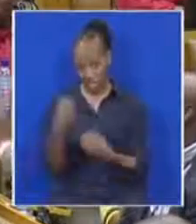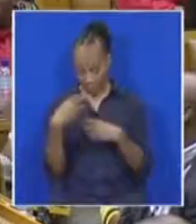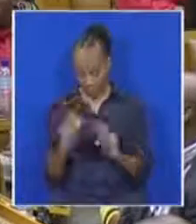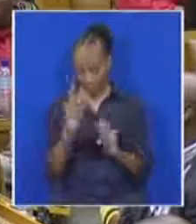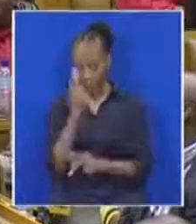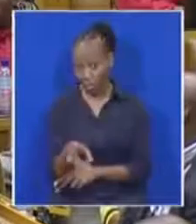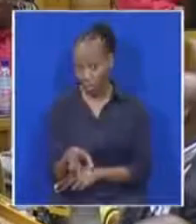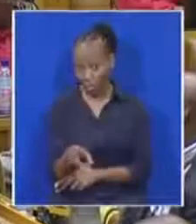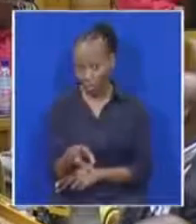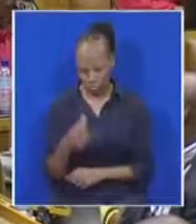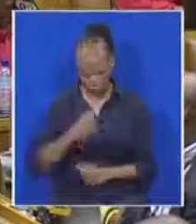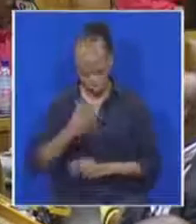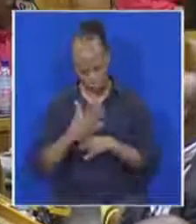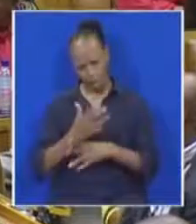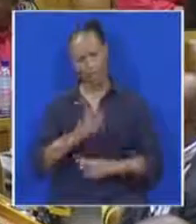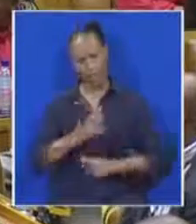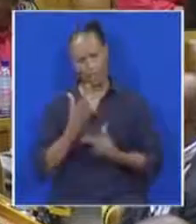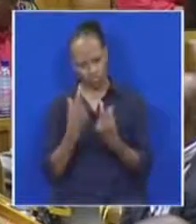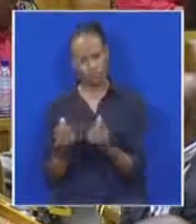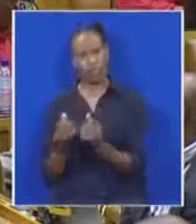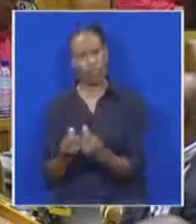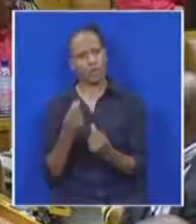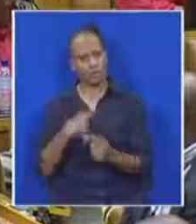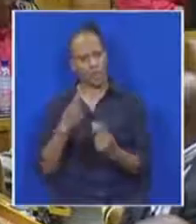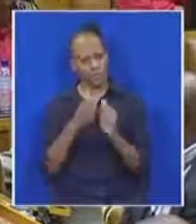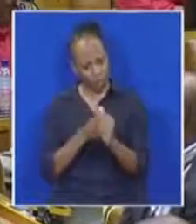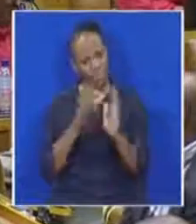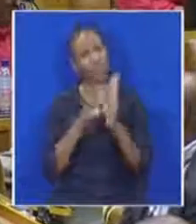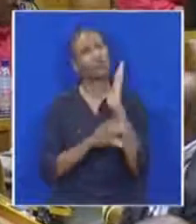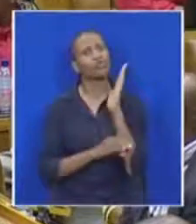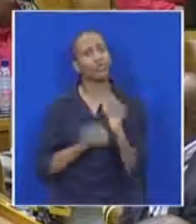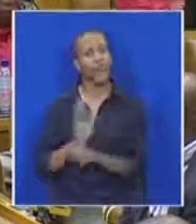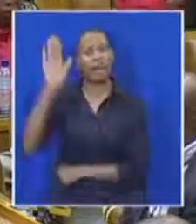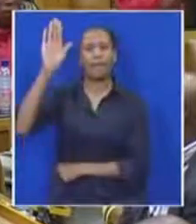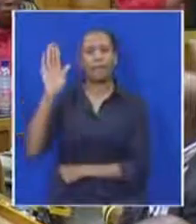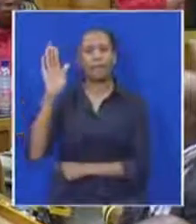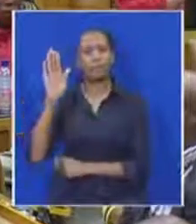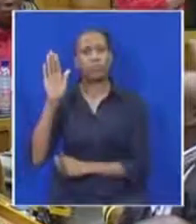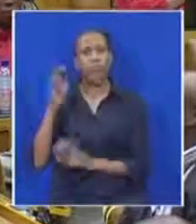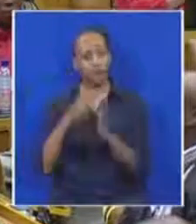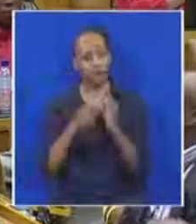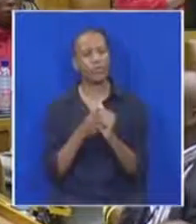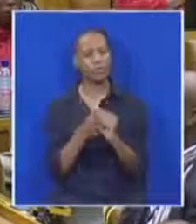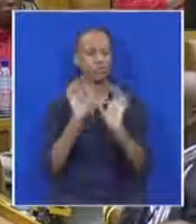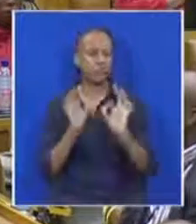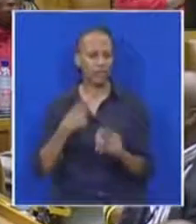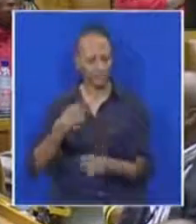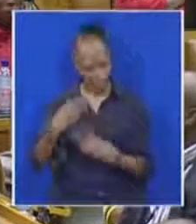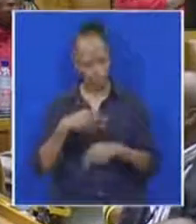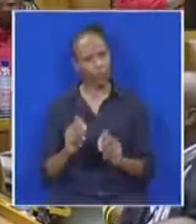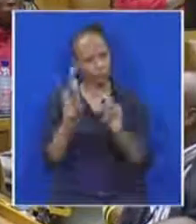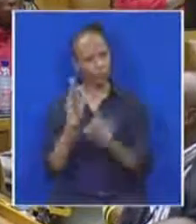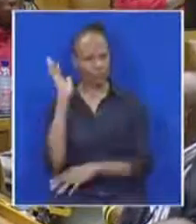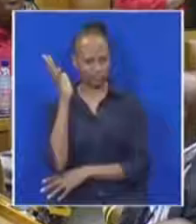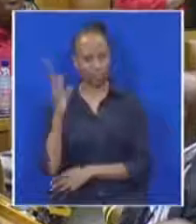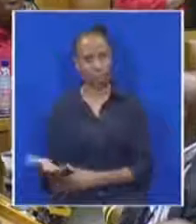doing a legal and legitimate and constitutional practice of raising a point of order in terms of these rules. Honorable Can you Shibambu, please allow me